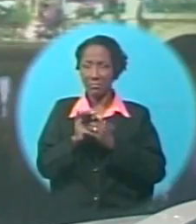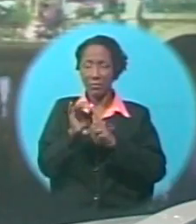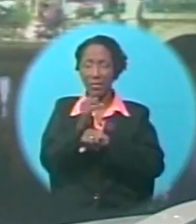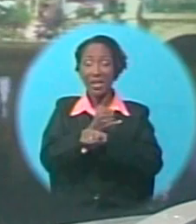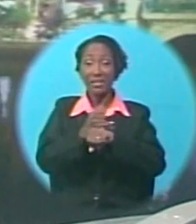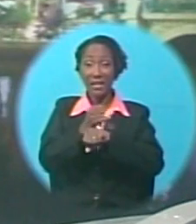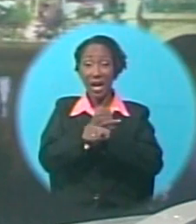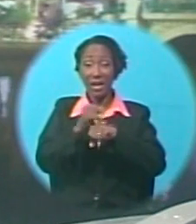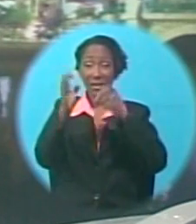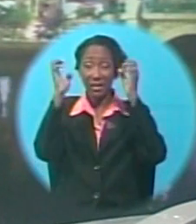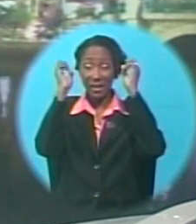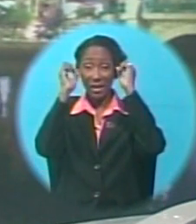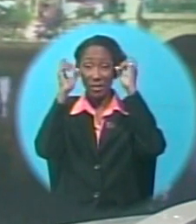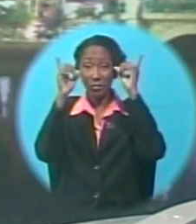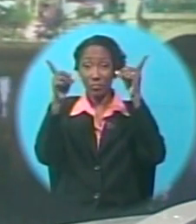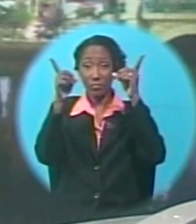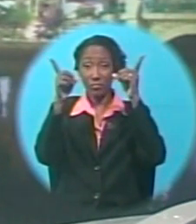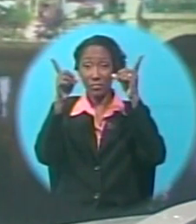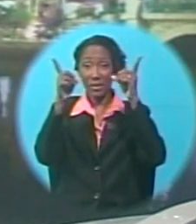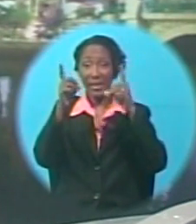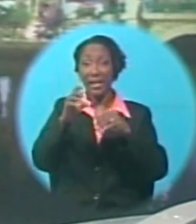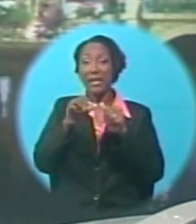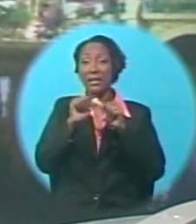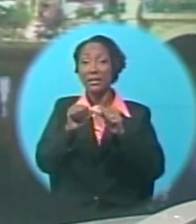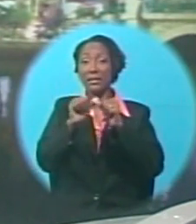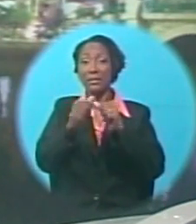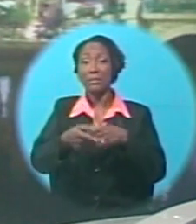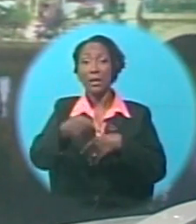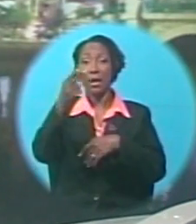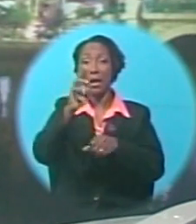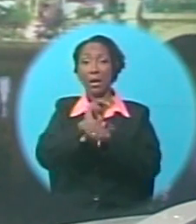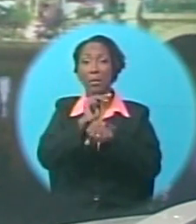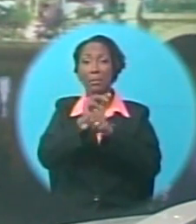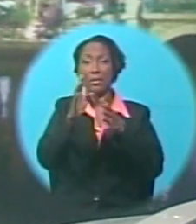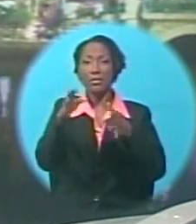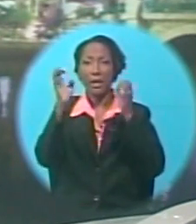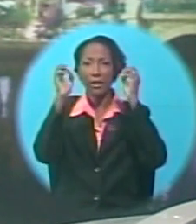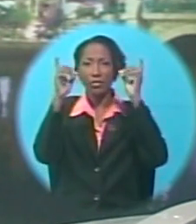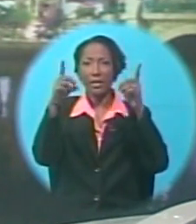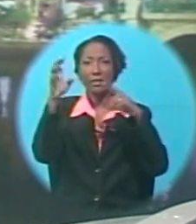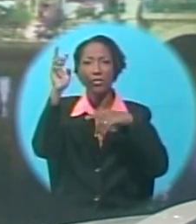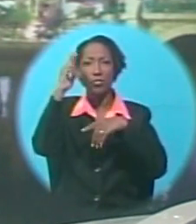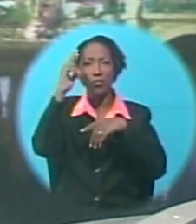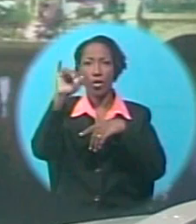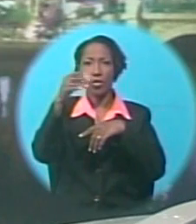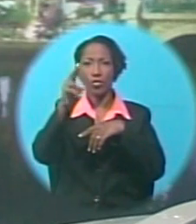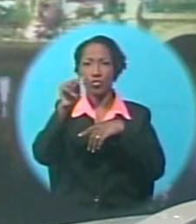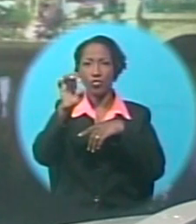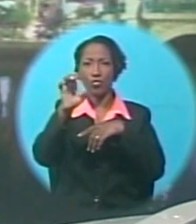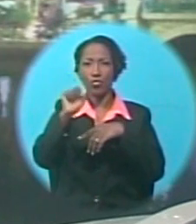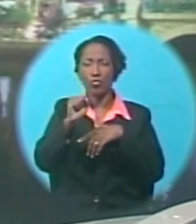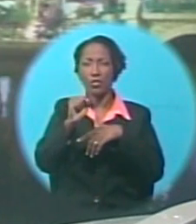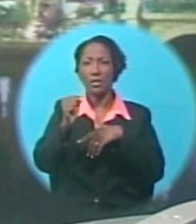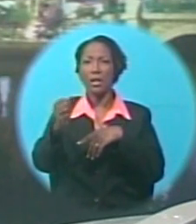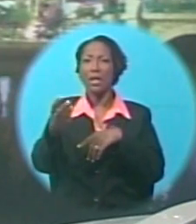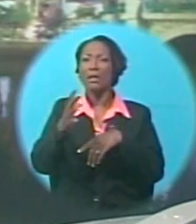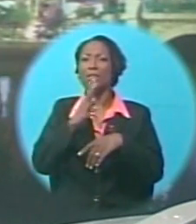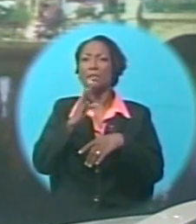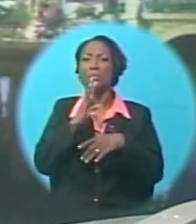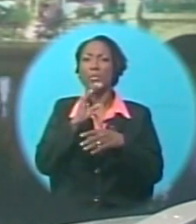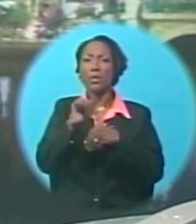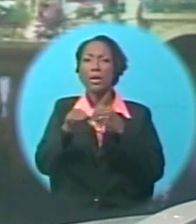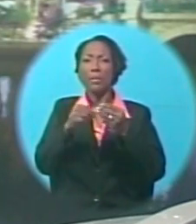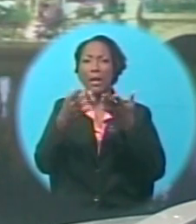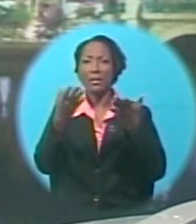The island's literacy rate remains high. Minister of Education Ronald Jones was pressed to address the matter following what